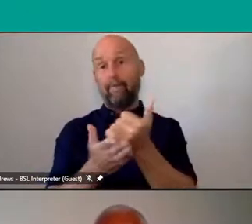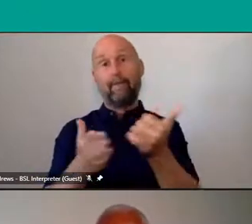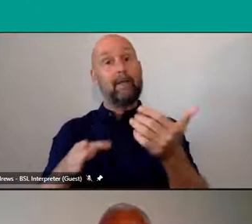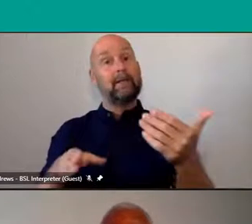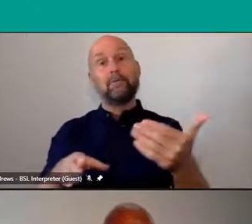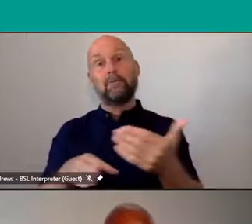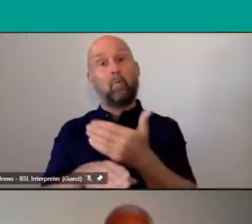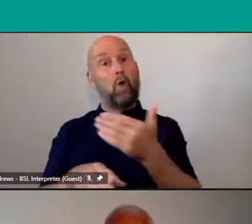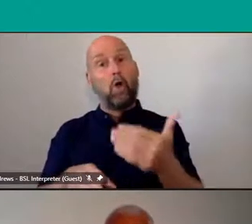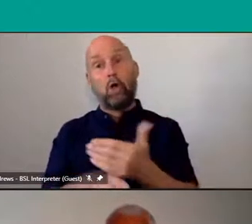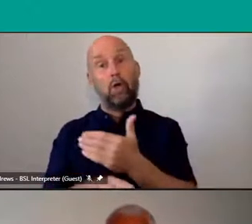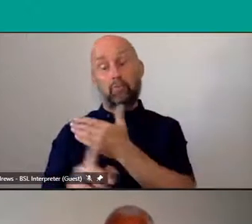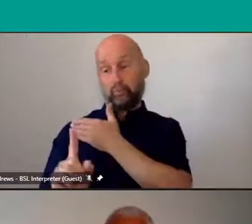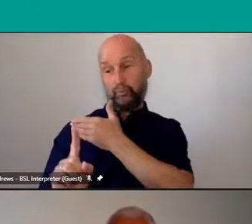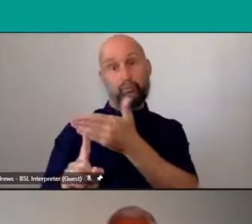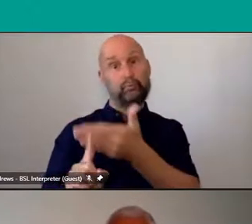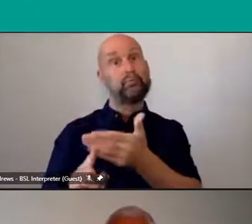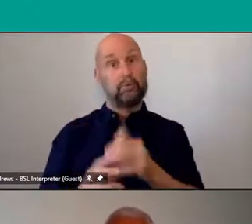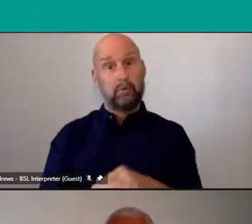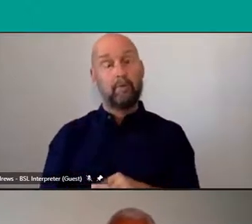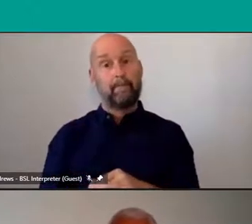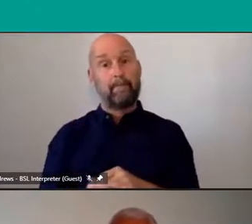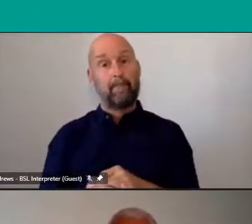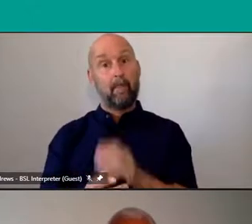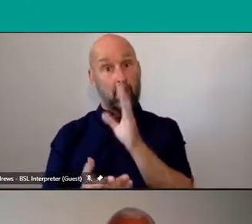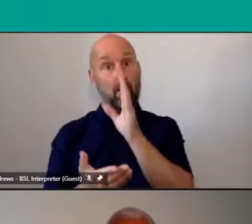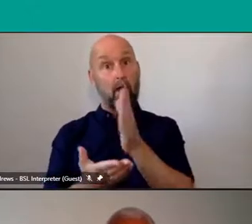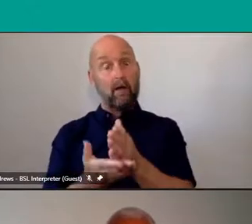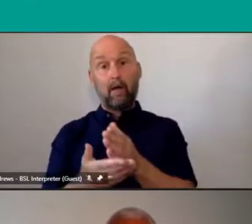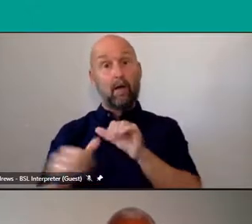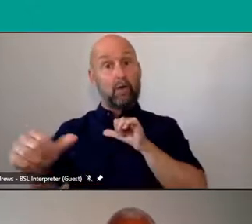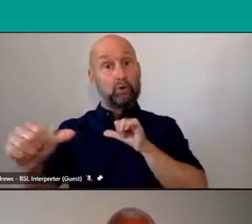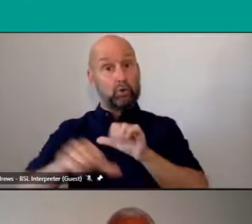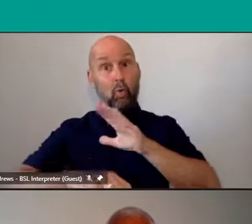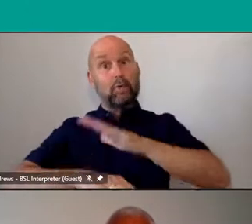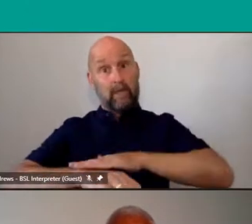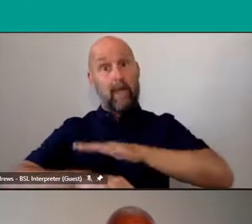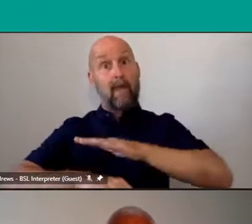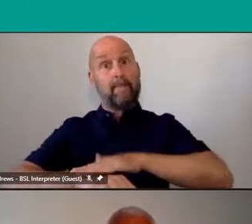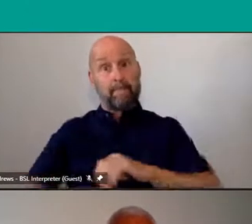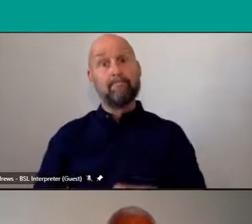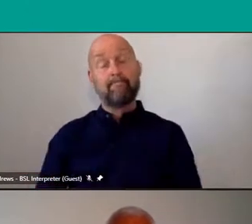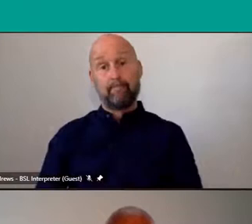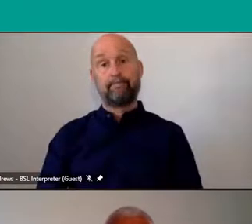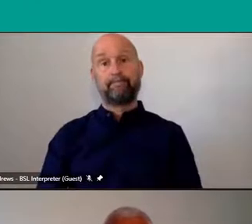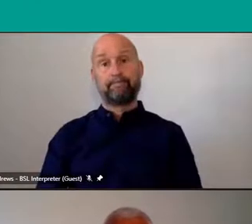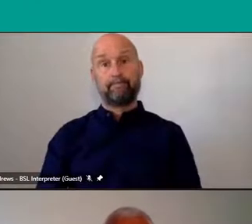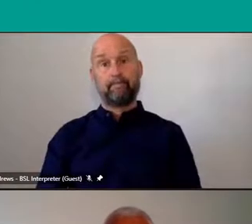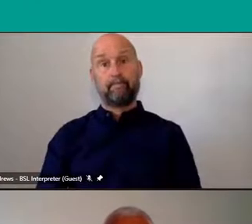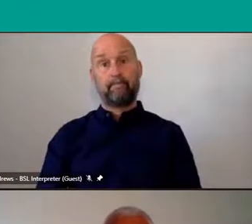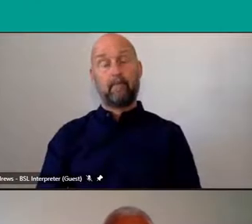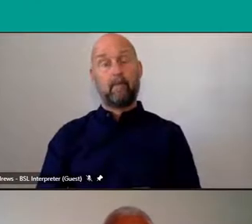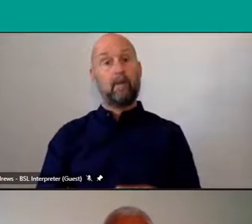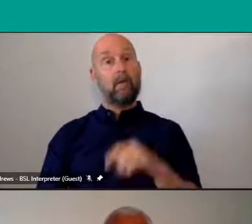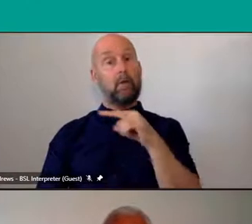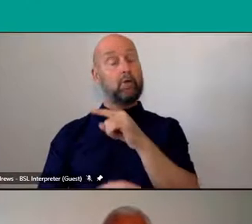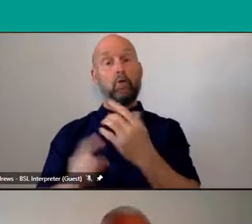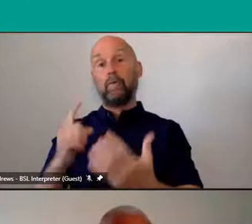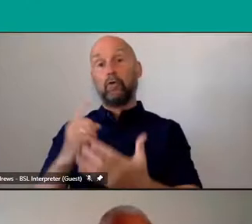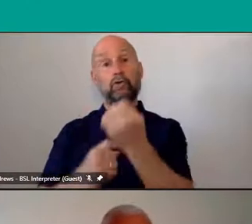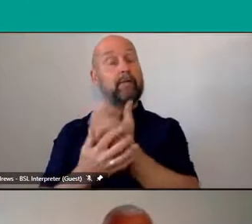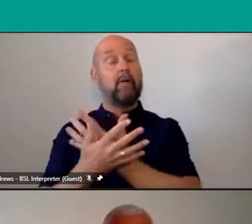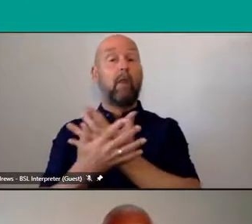tremendous work and frankly, in such a short period of time, you have achieved so